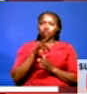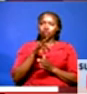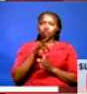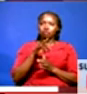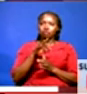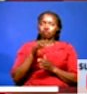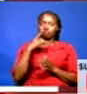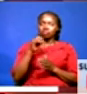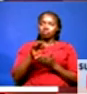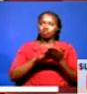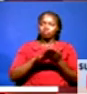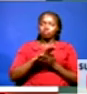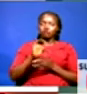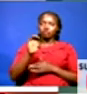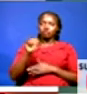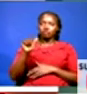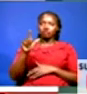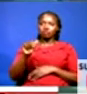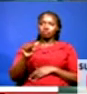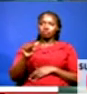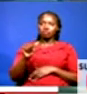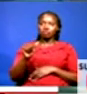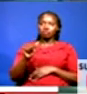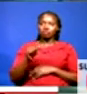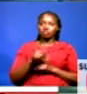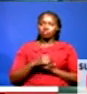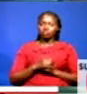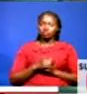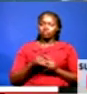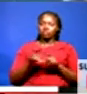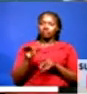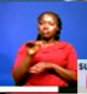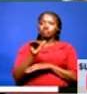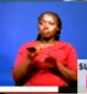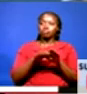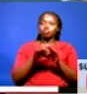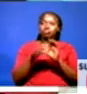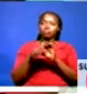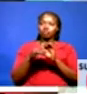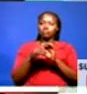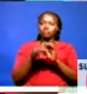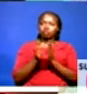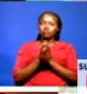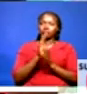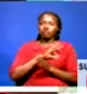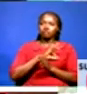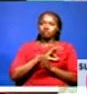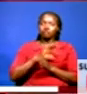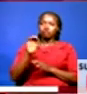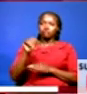establishment of East African Community. Ntakirutimana further urged the members to collaborate for the common good of the East African